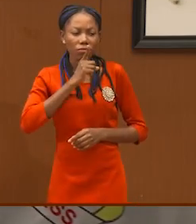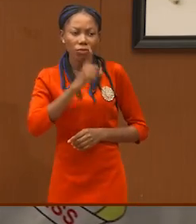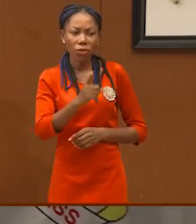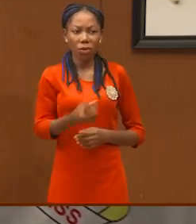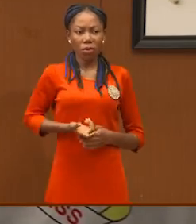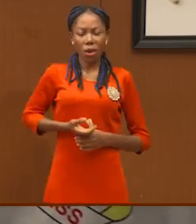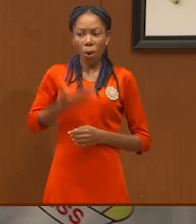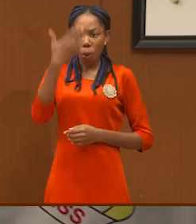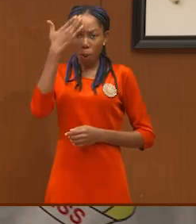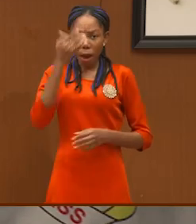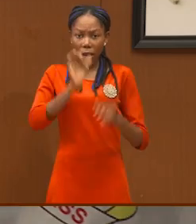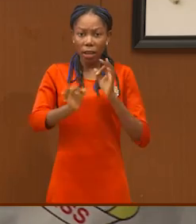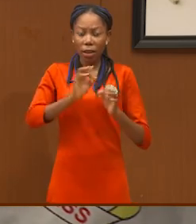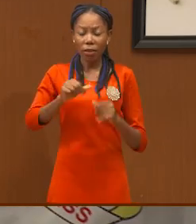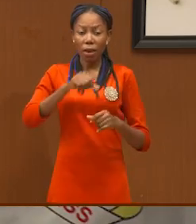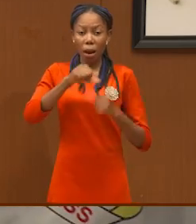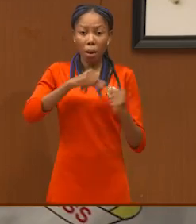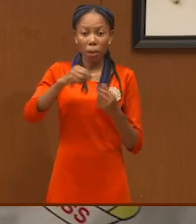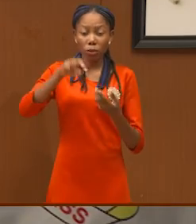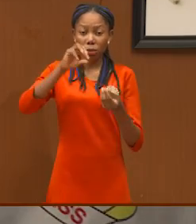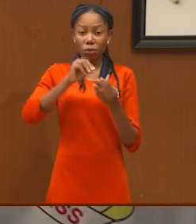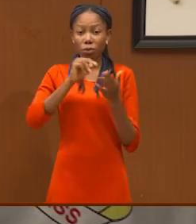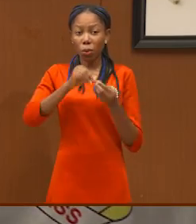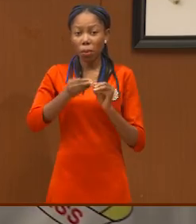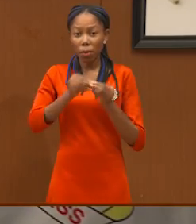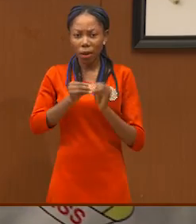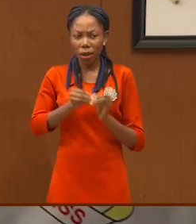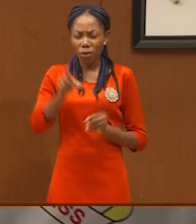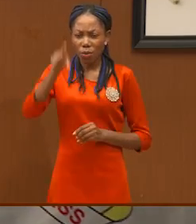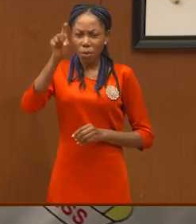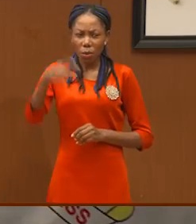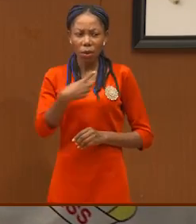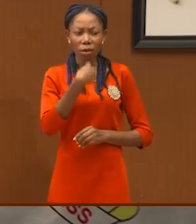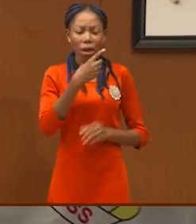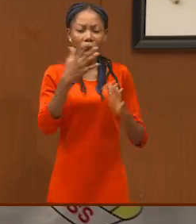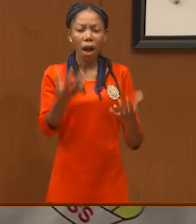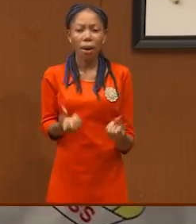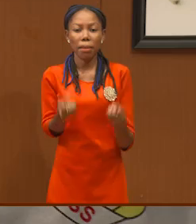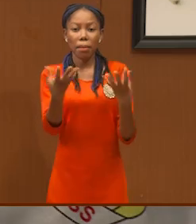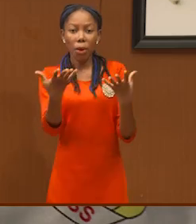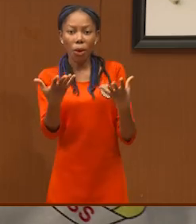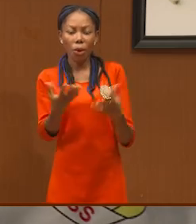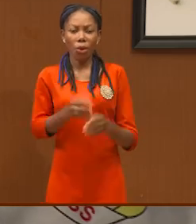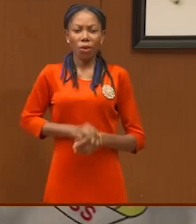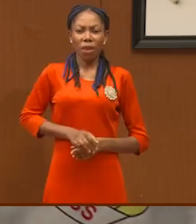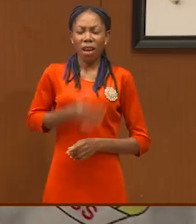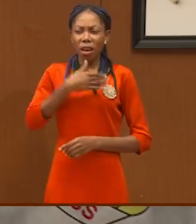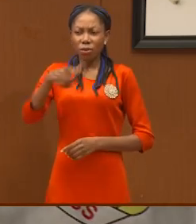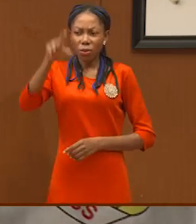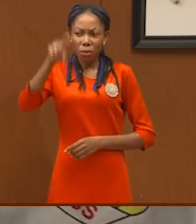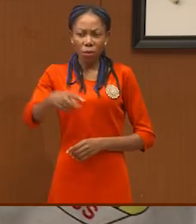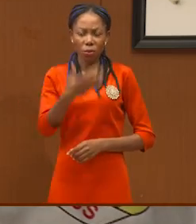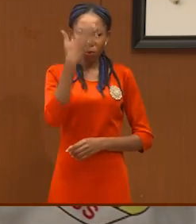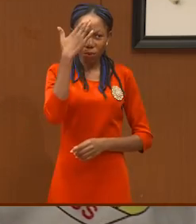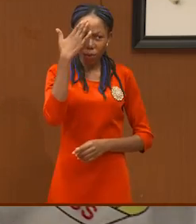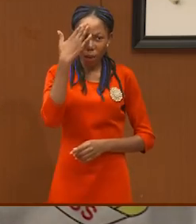you are talking about figure, you are making a claim of a specific sum. Okay. That sum ought to be stated.